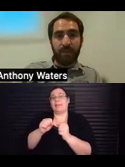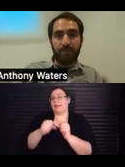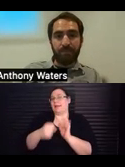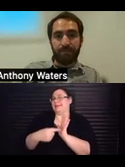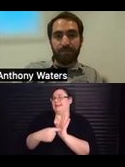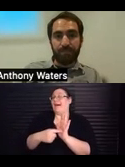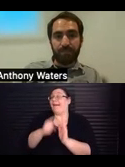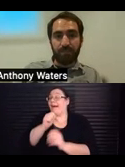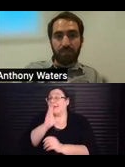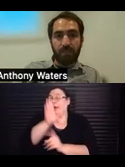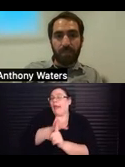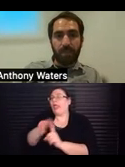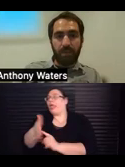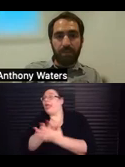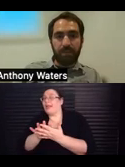as well.